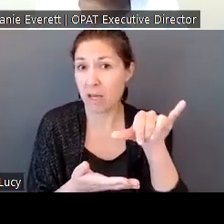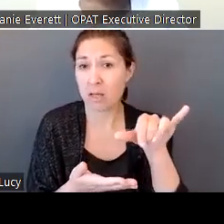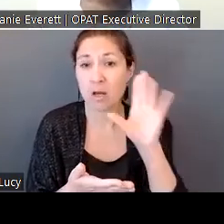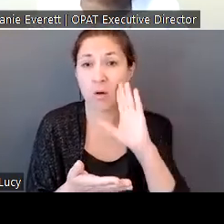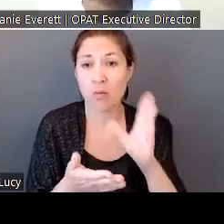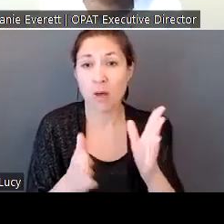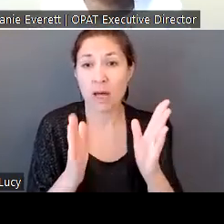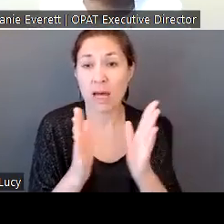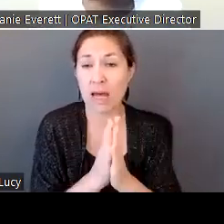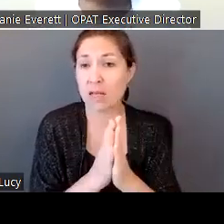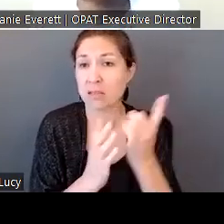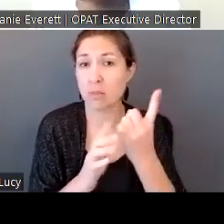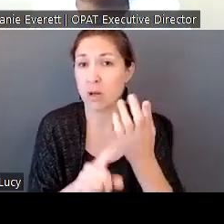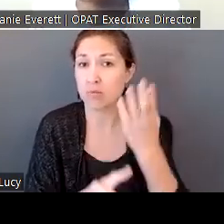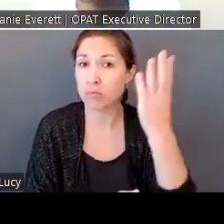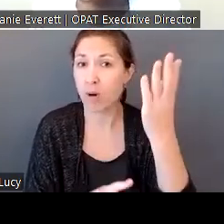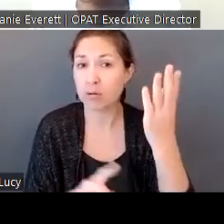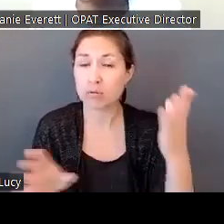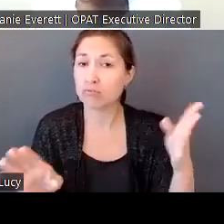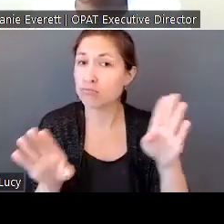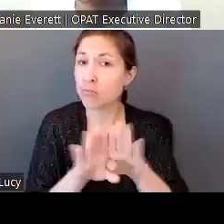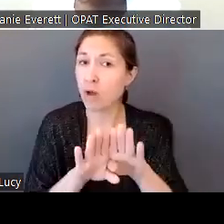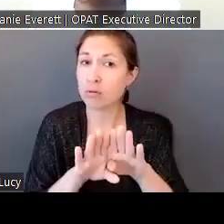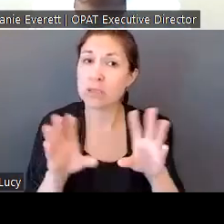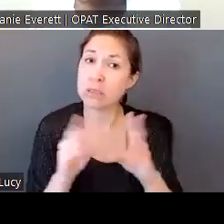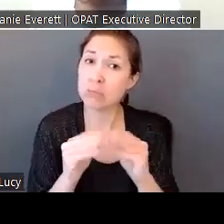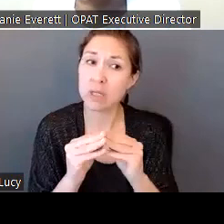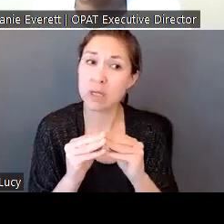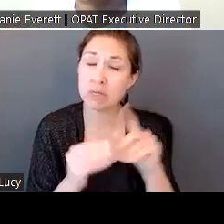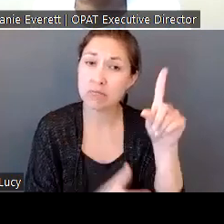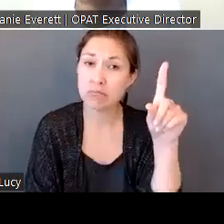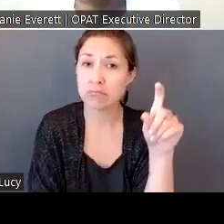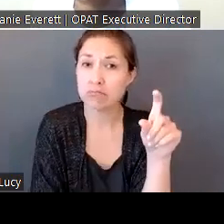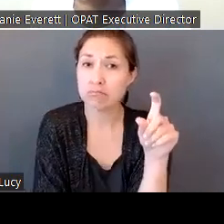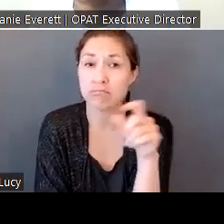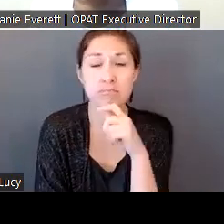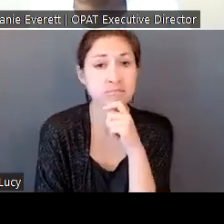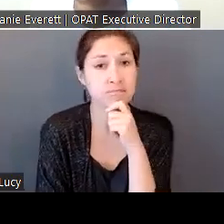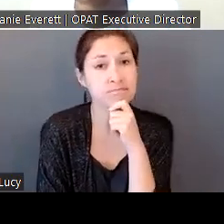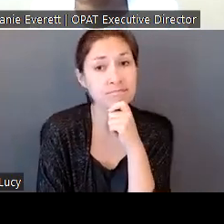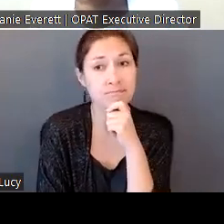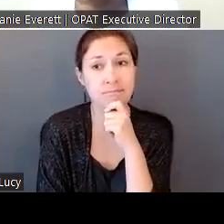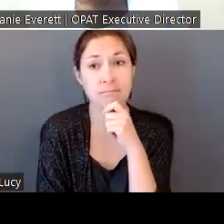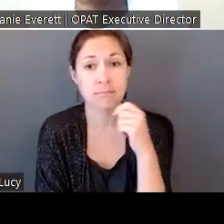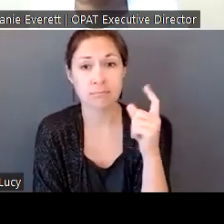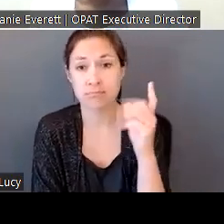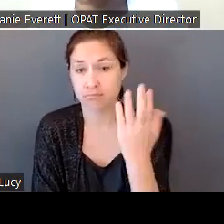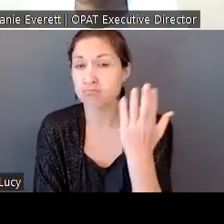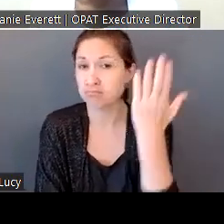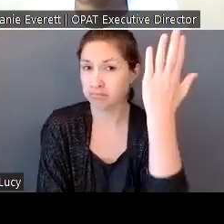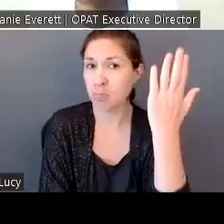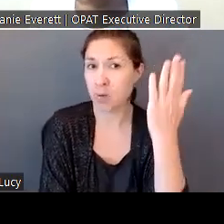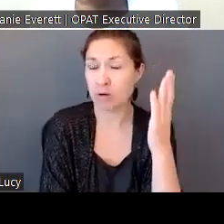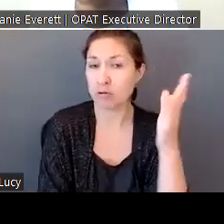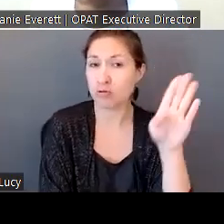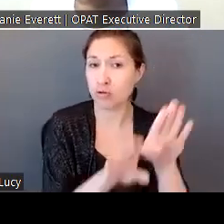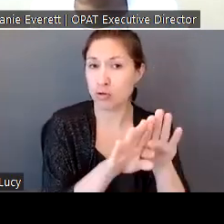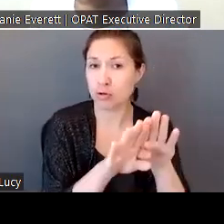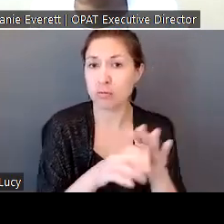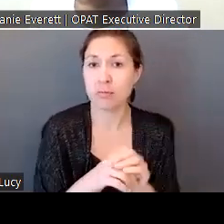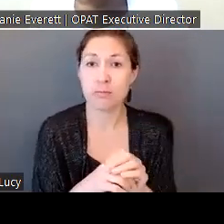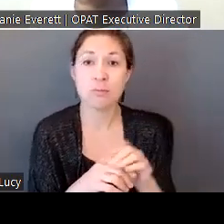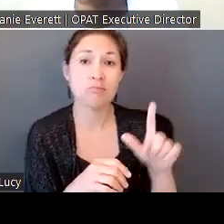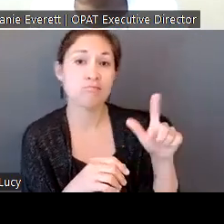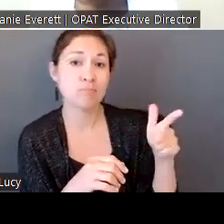for a motion to adjourn the meeting for today. Motion to adjourn.